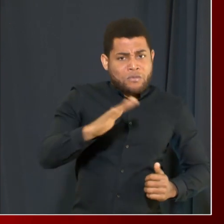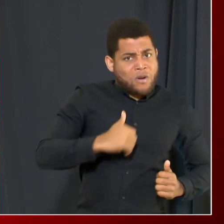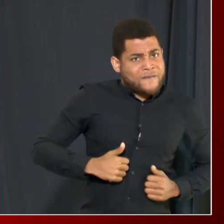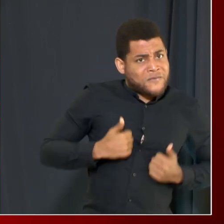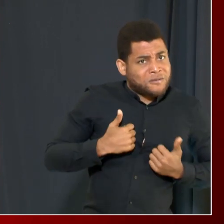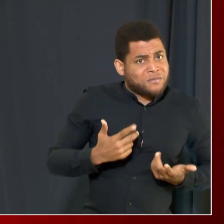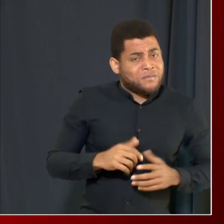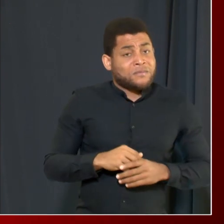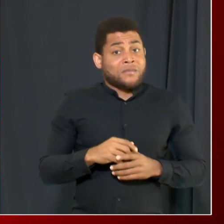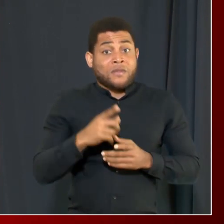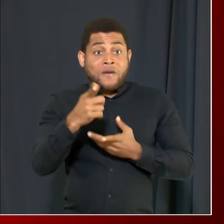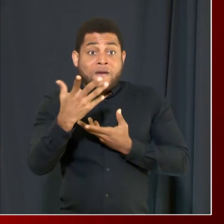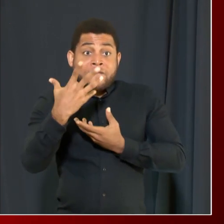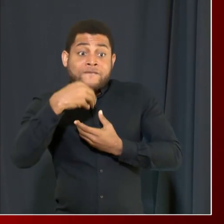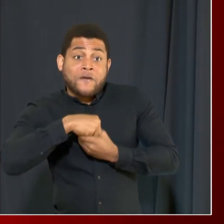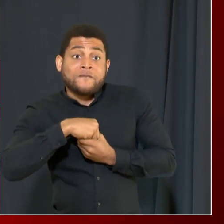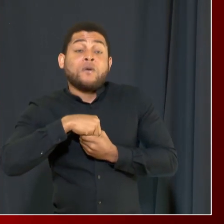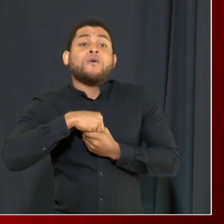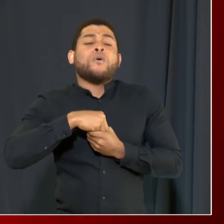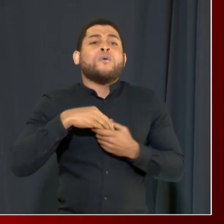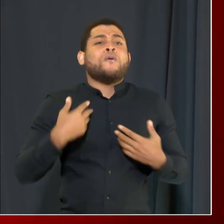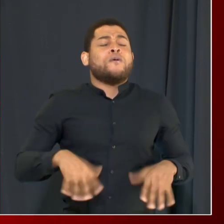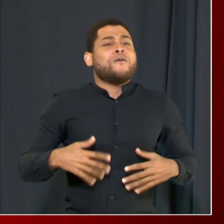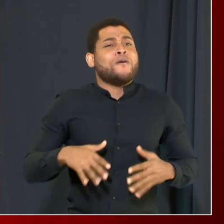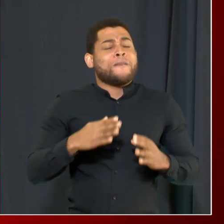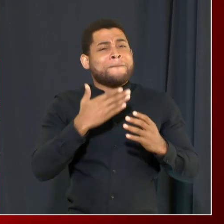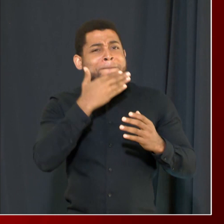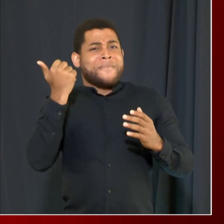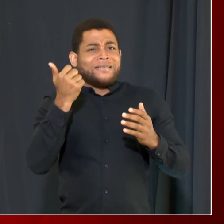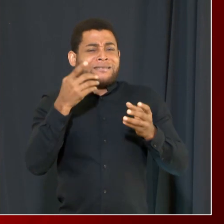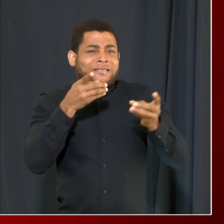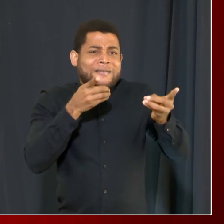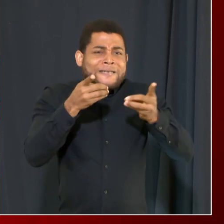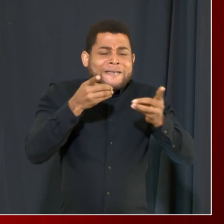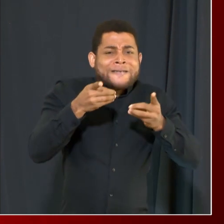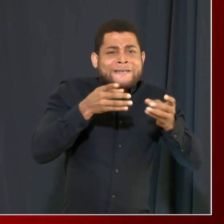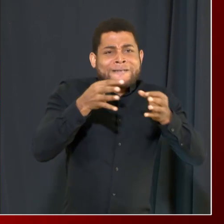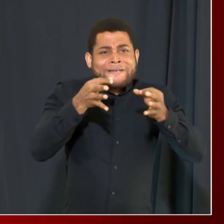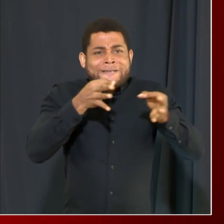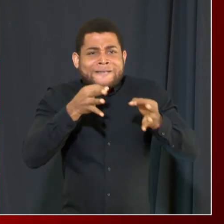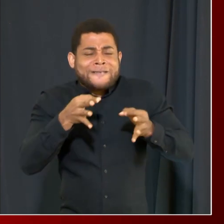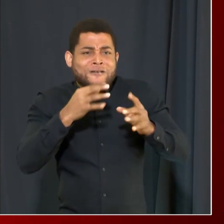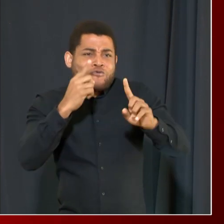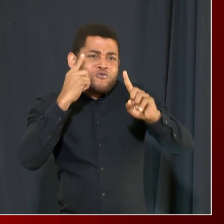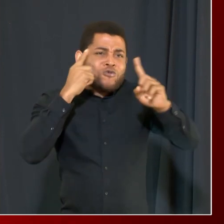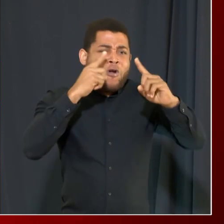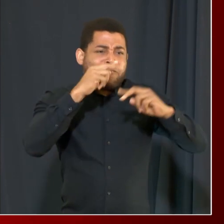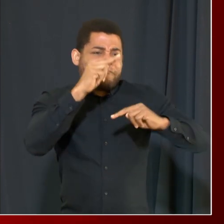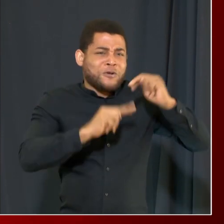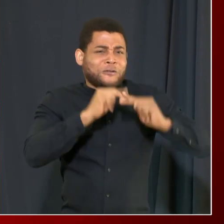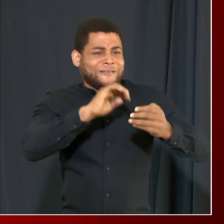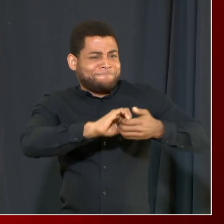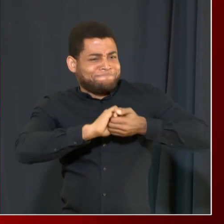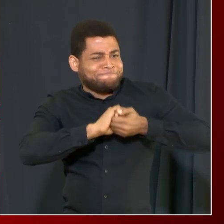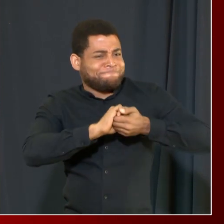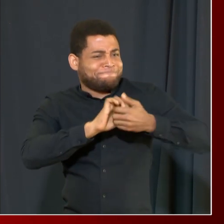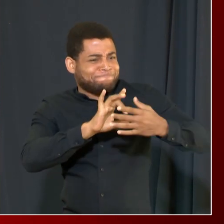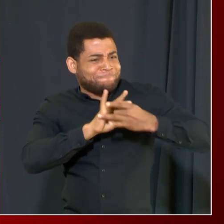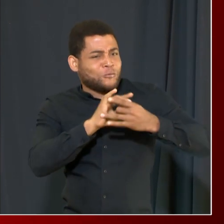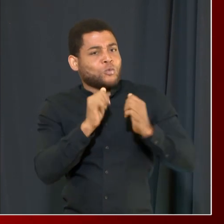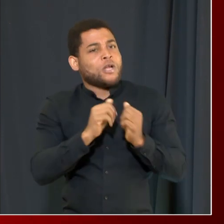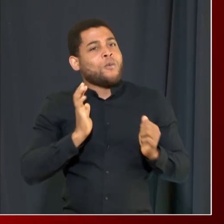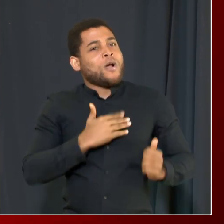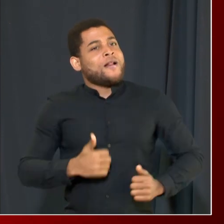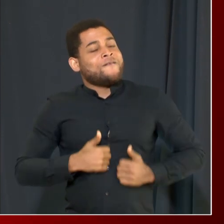a step in the right direction towards building trust in our communities and building relationships with our residents. When I was appointed as Acting Chief